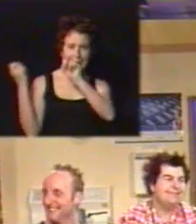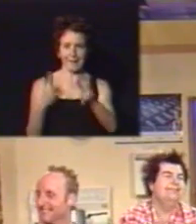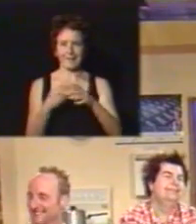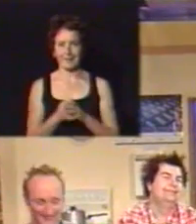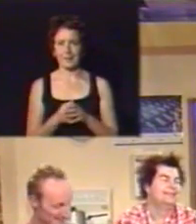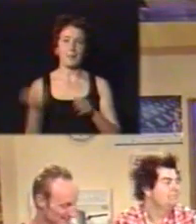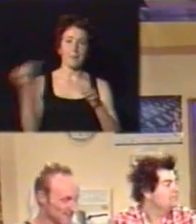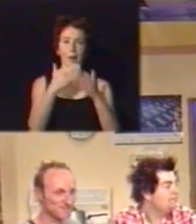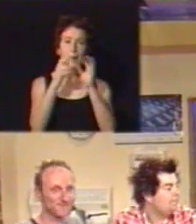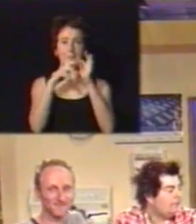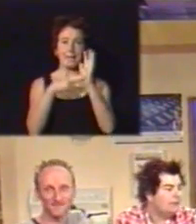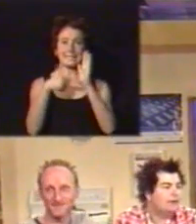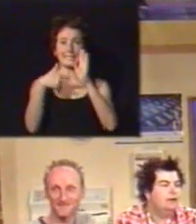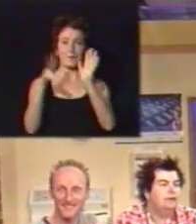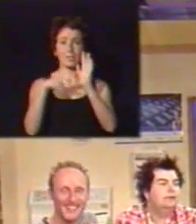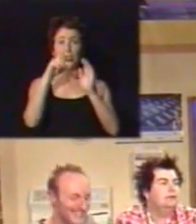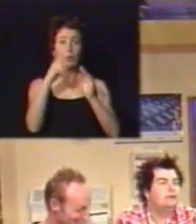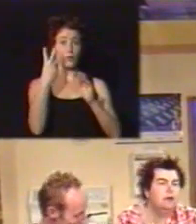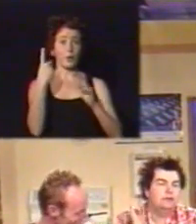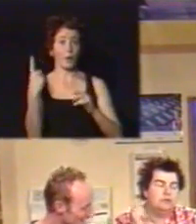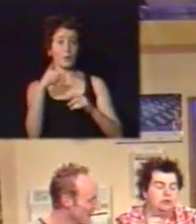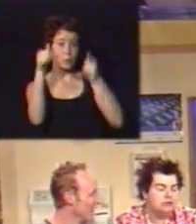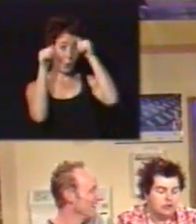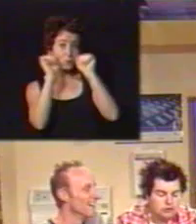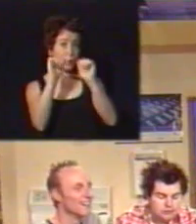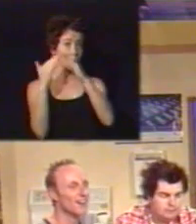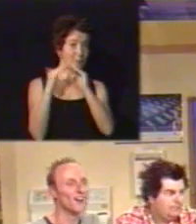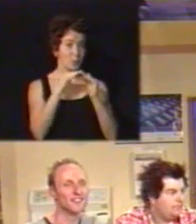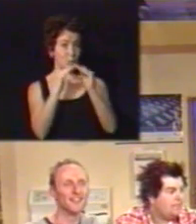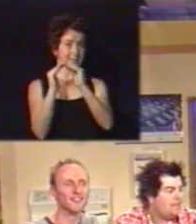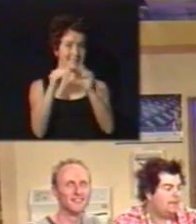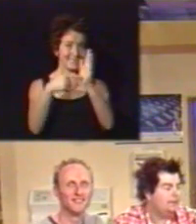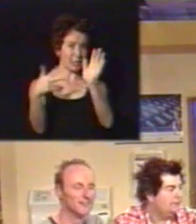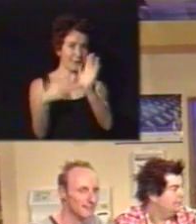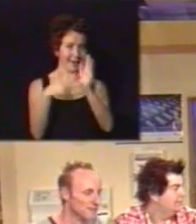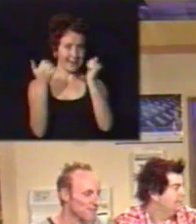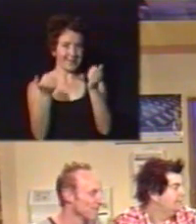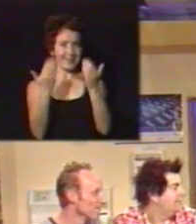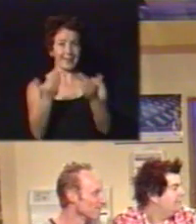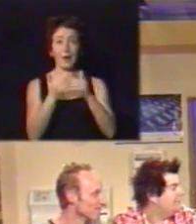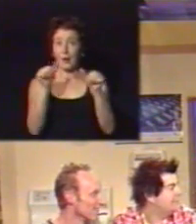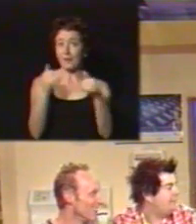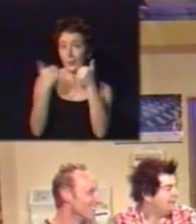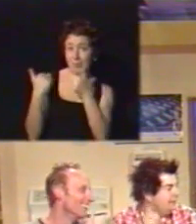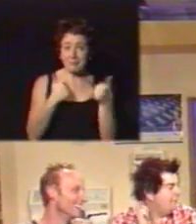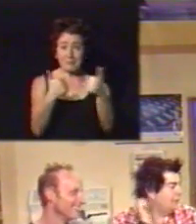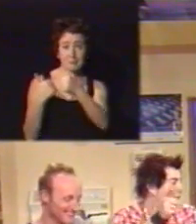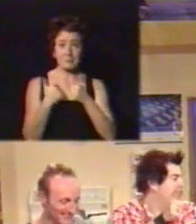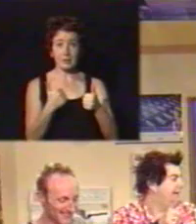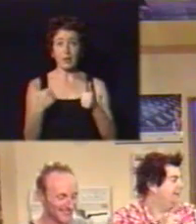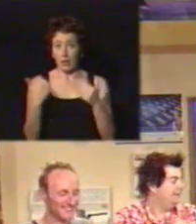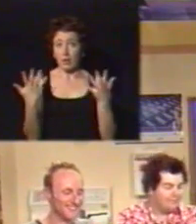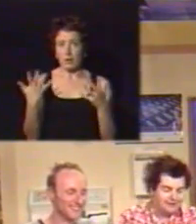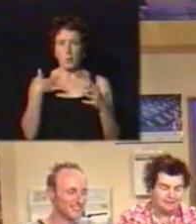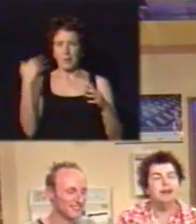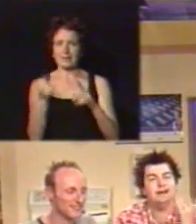Here on Bet TV, Channel 31, which, of course, is your community station. Okay, very good, everyone's going. Well, we're expecting to have to go in